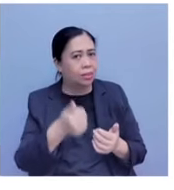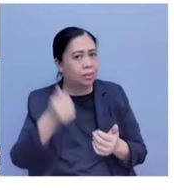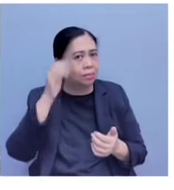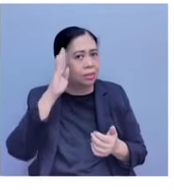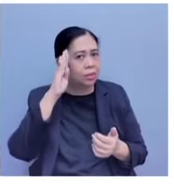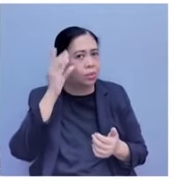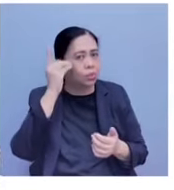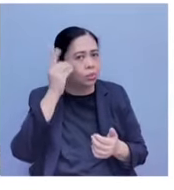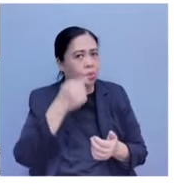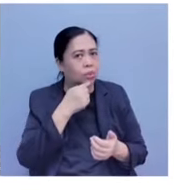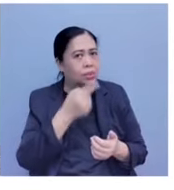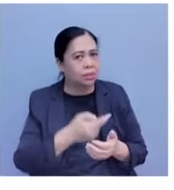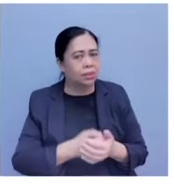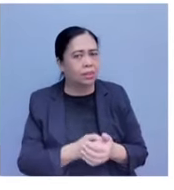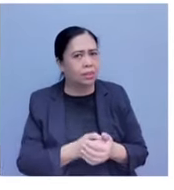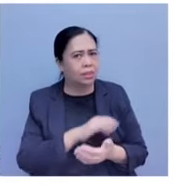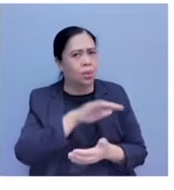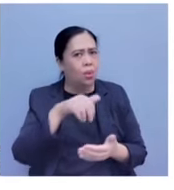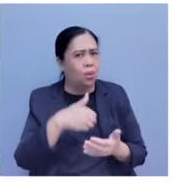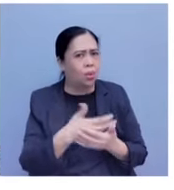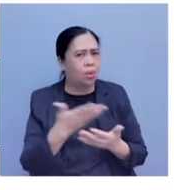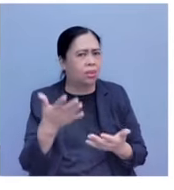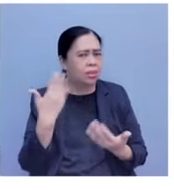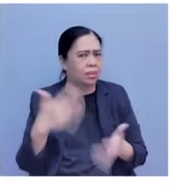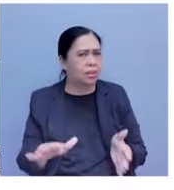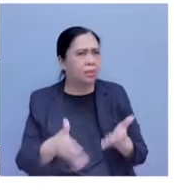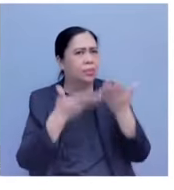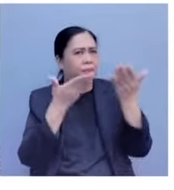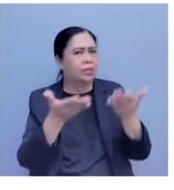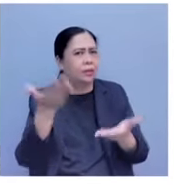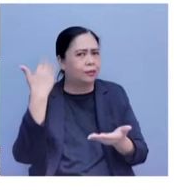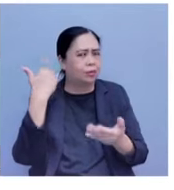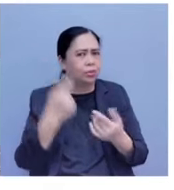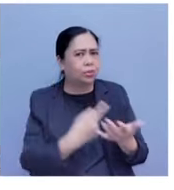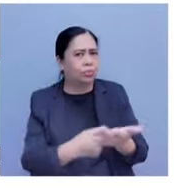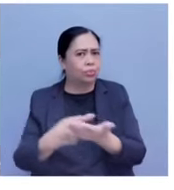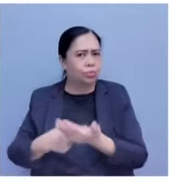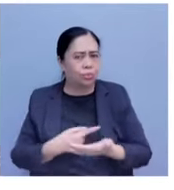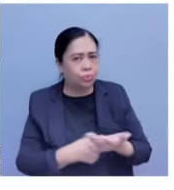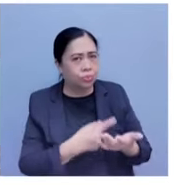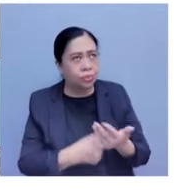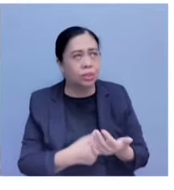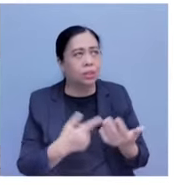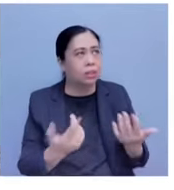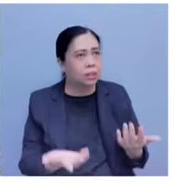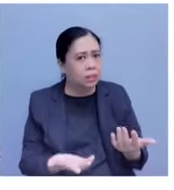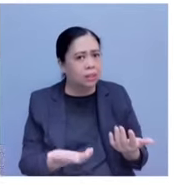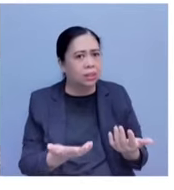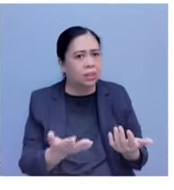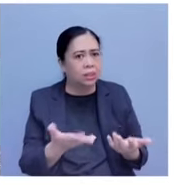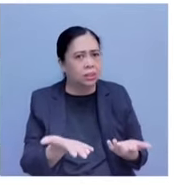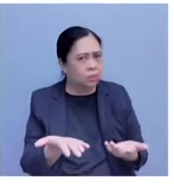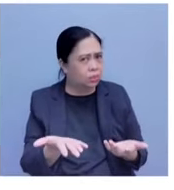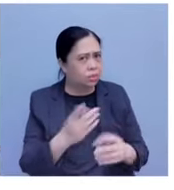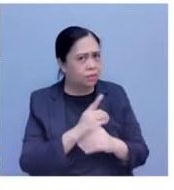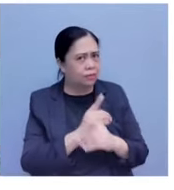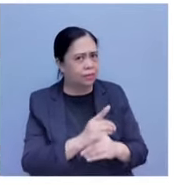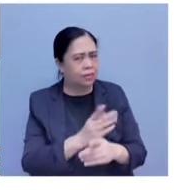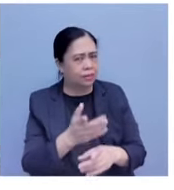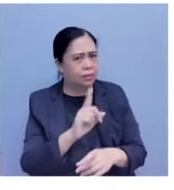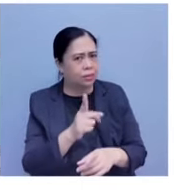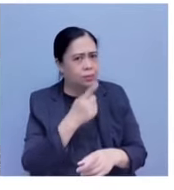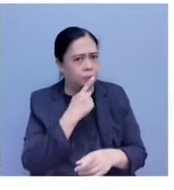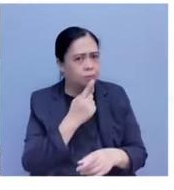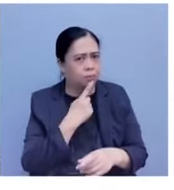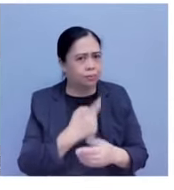Diokno himself has said that all of these were raised as well during the deliberations. Your defense to that point being